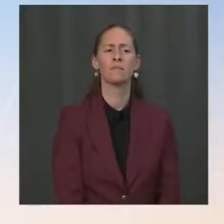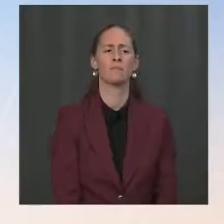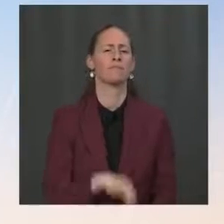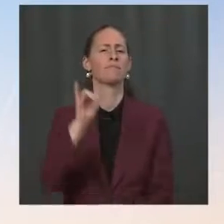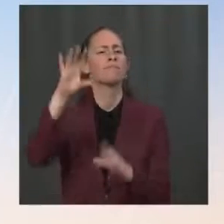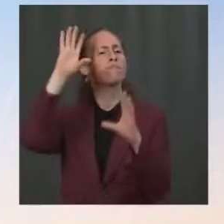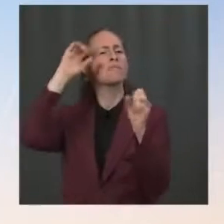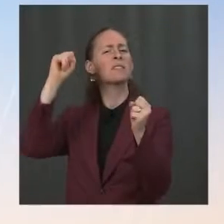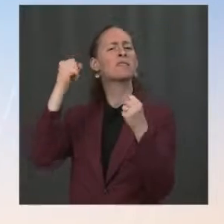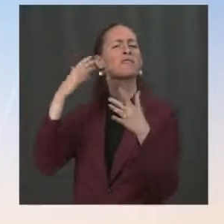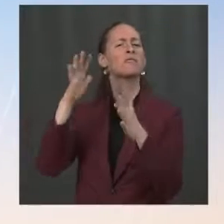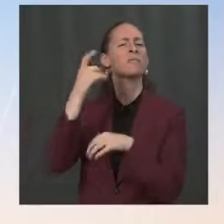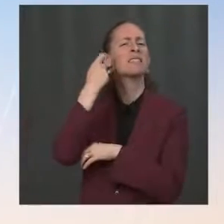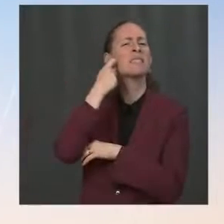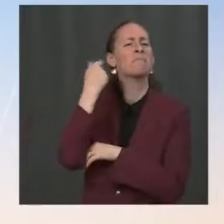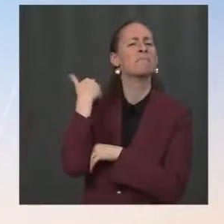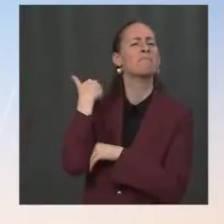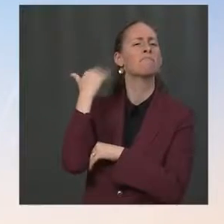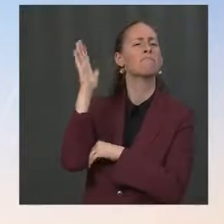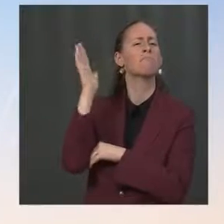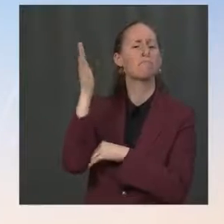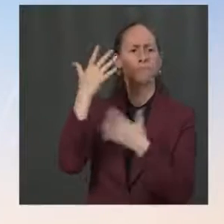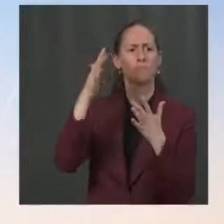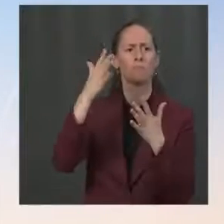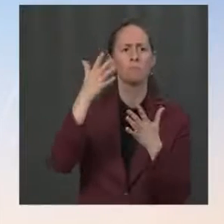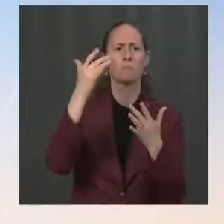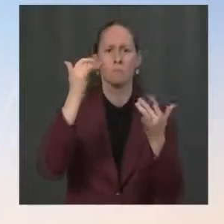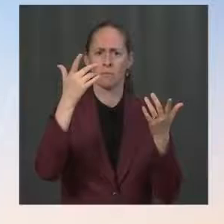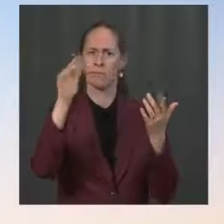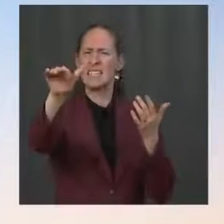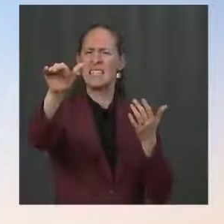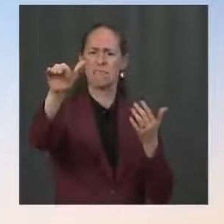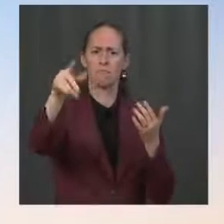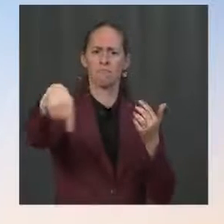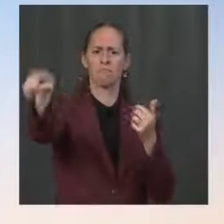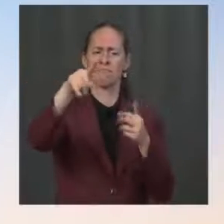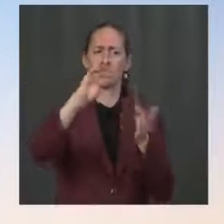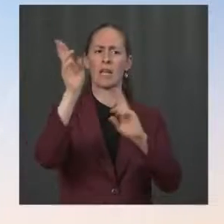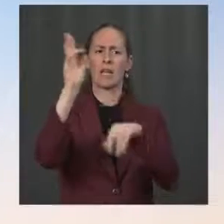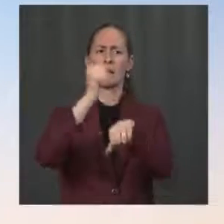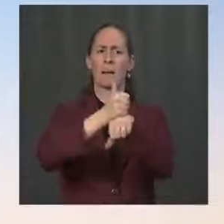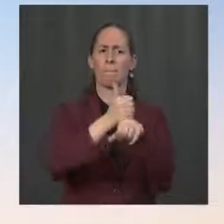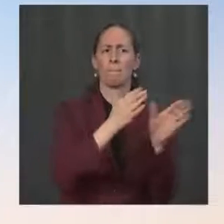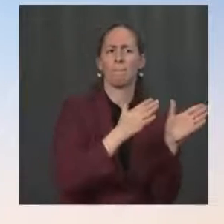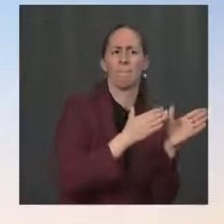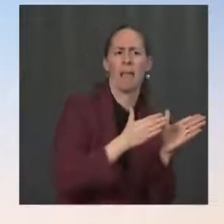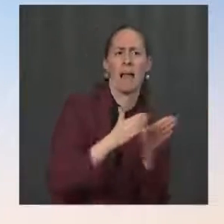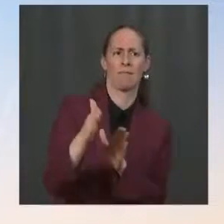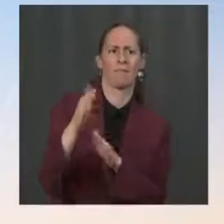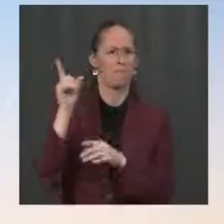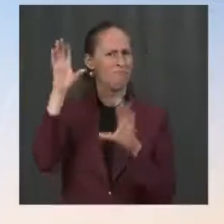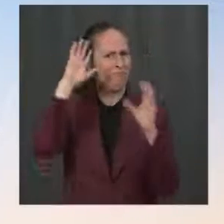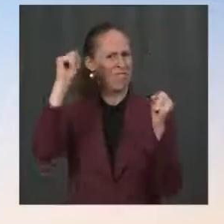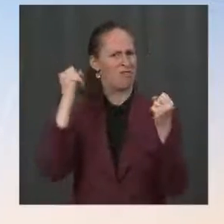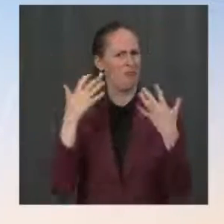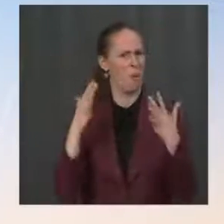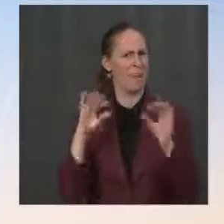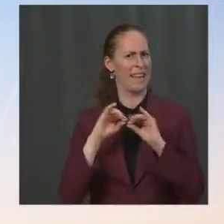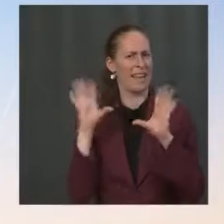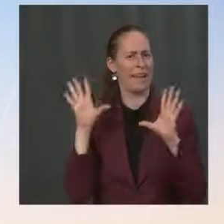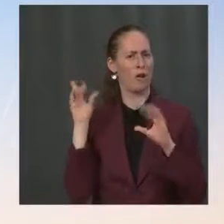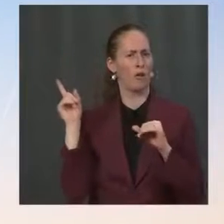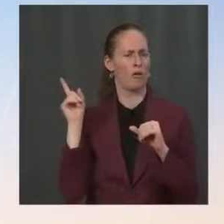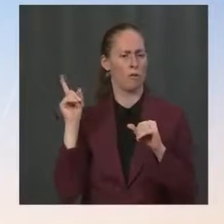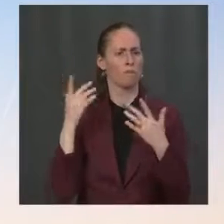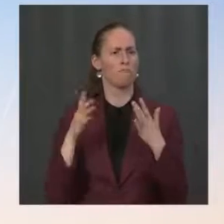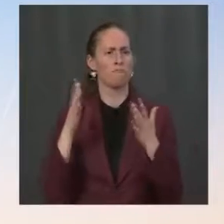remarks a little while ago, he's asked them to draw up plans. The president was, I don't think he could have been more clear about the fact that he believes we will not forgive,